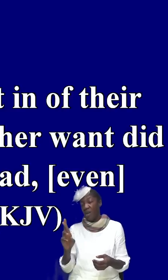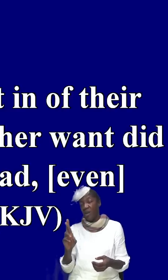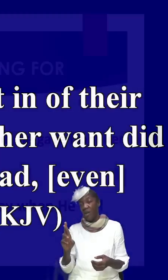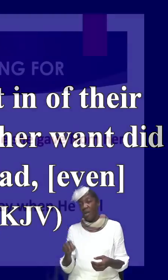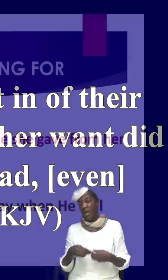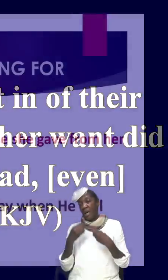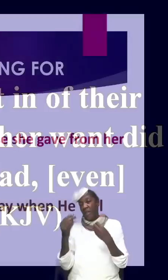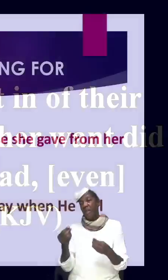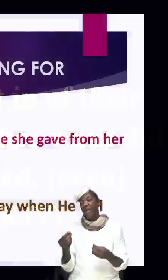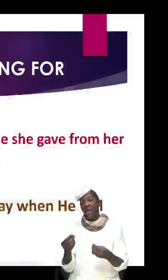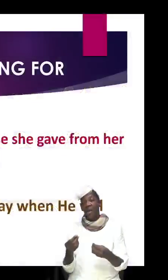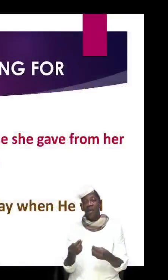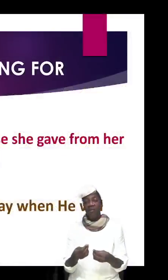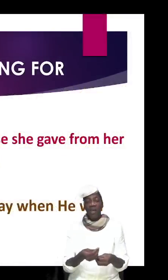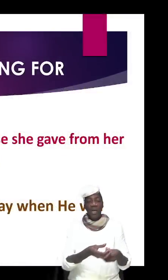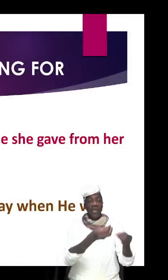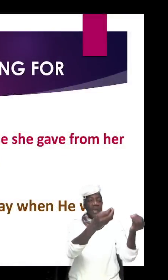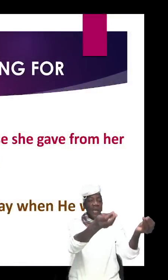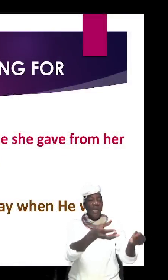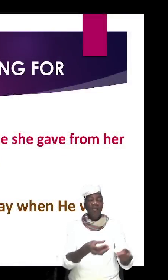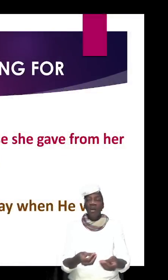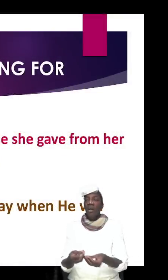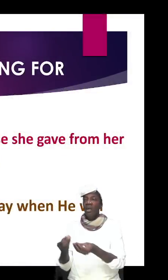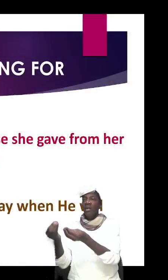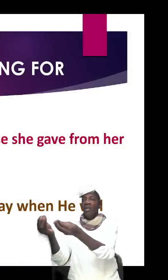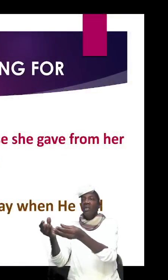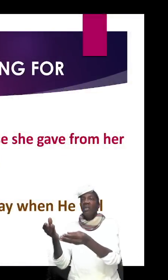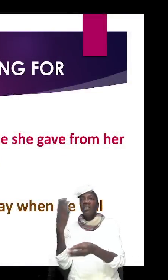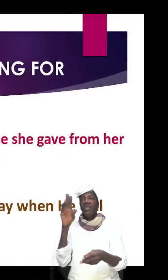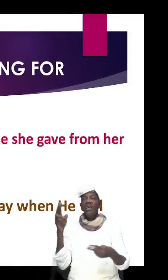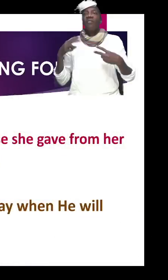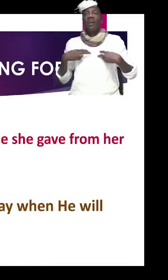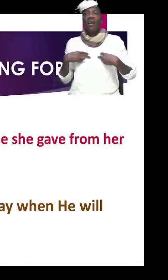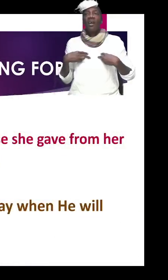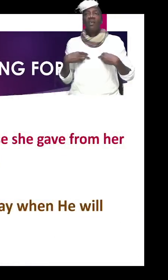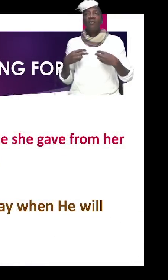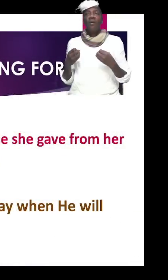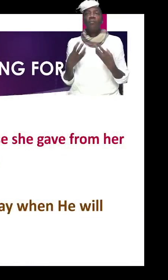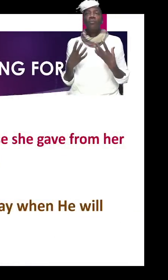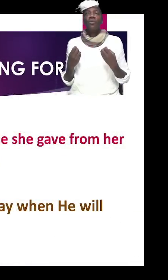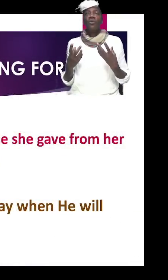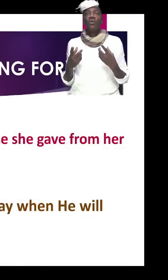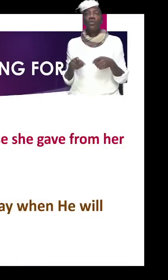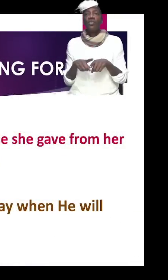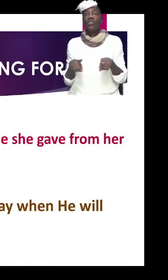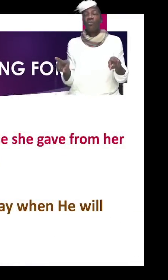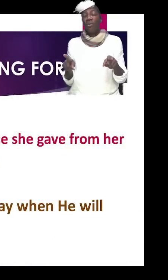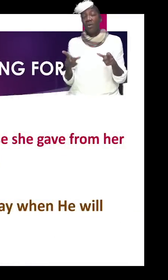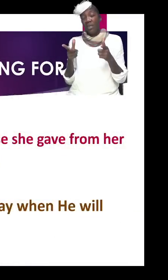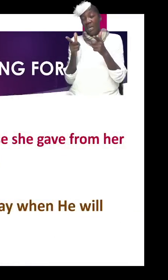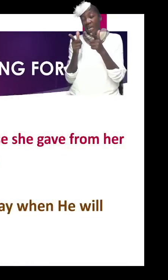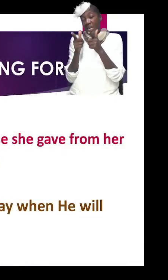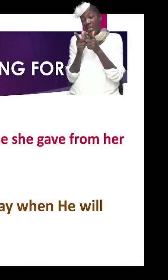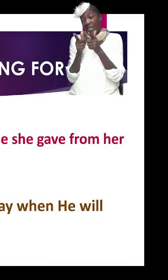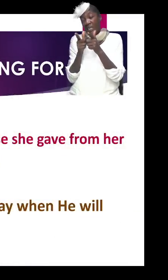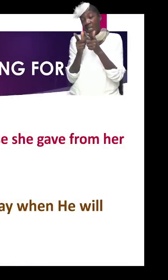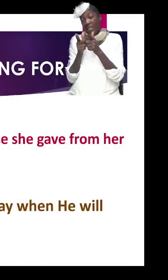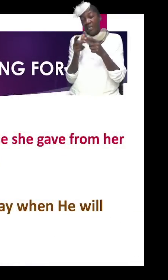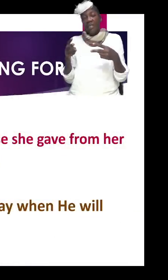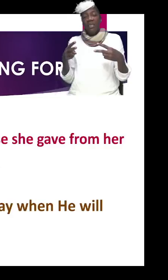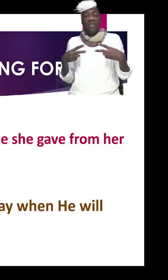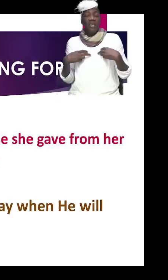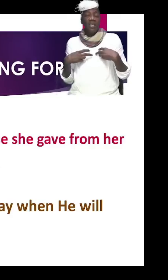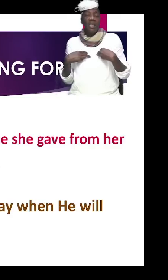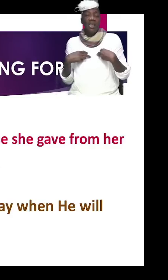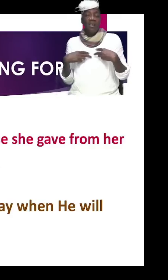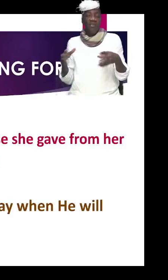alms. This lady went to give. She didn't have much to give, right? But of the little that she had, she